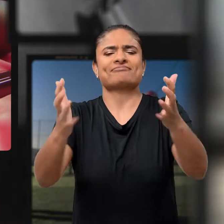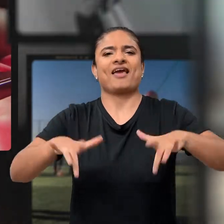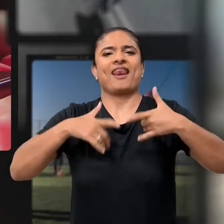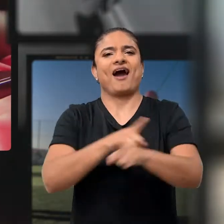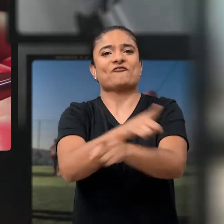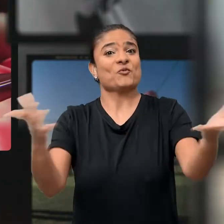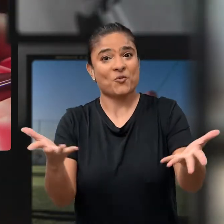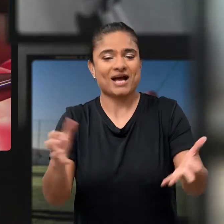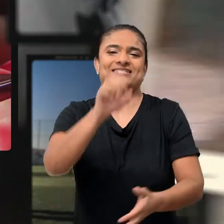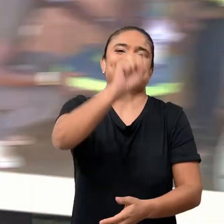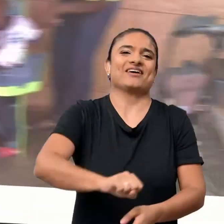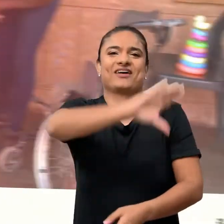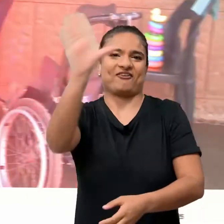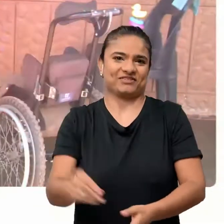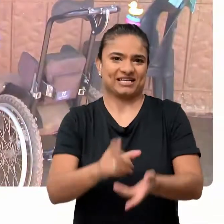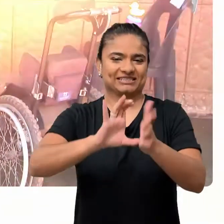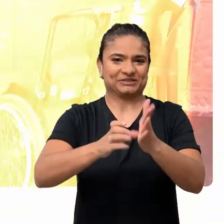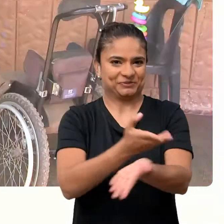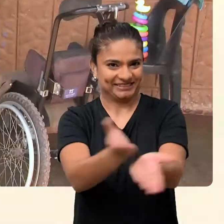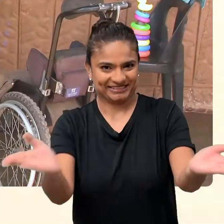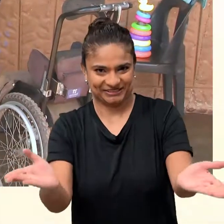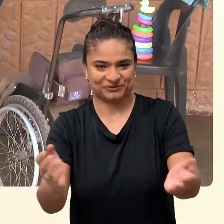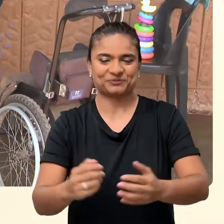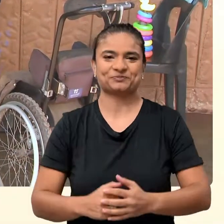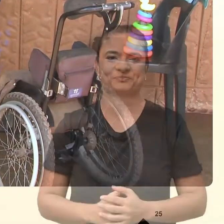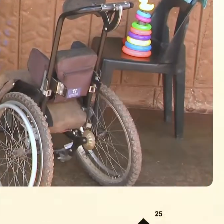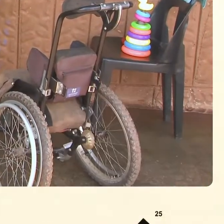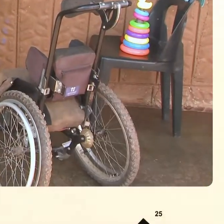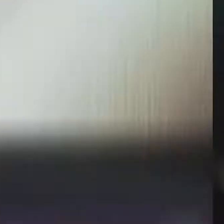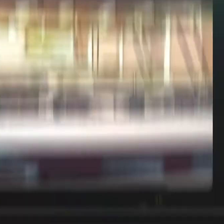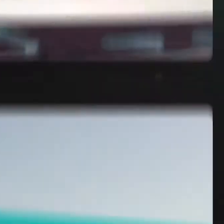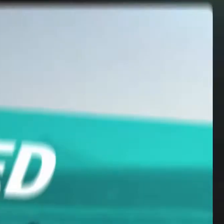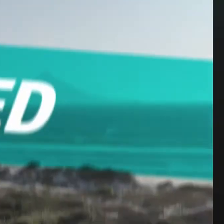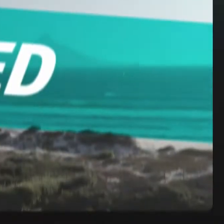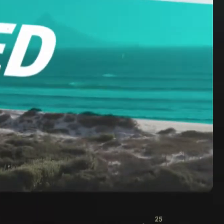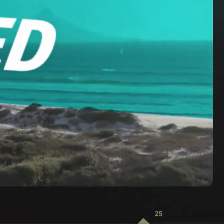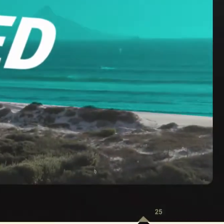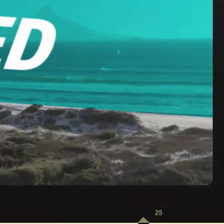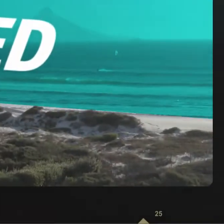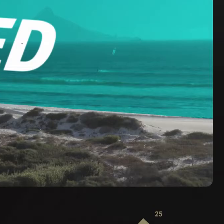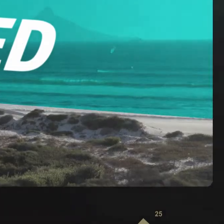persons with disabilities can and must make to building a disability-inclusive Mzansi.